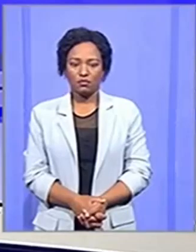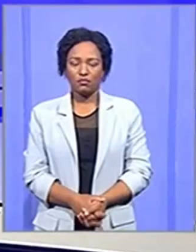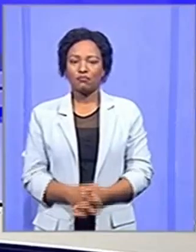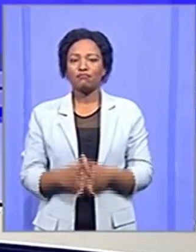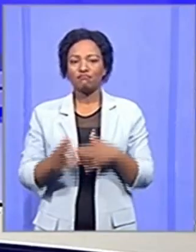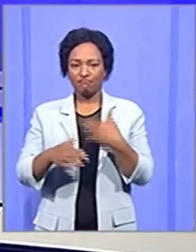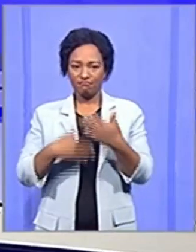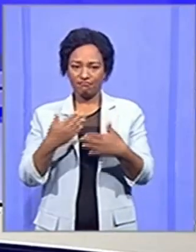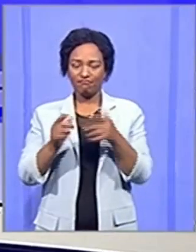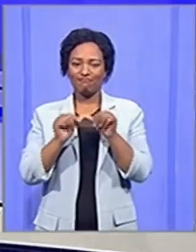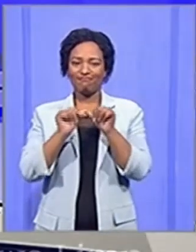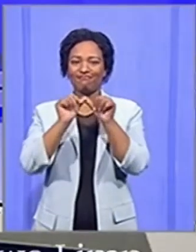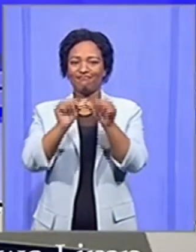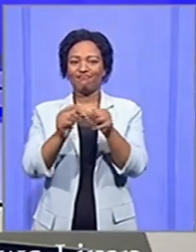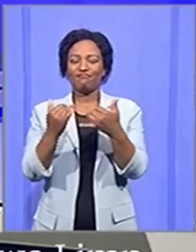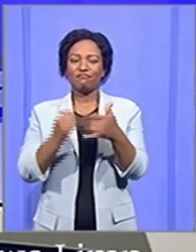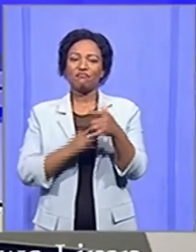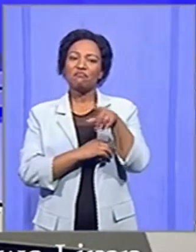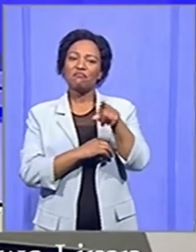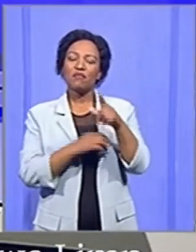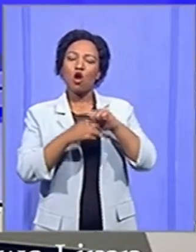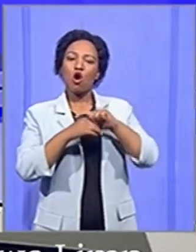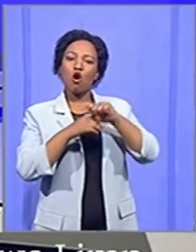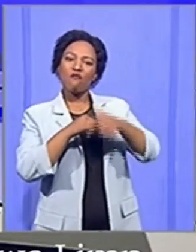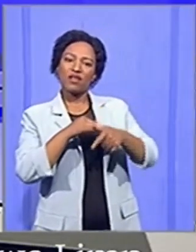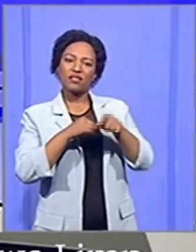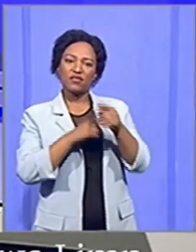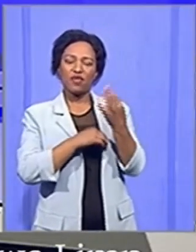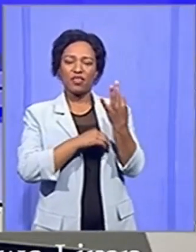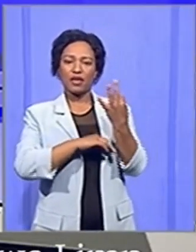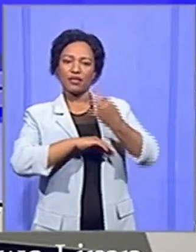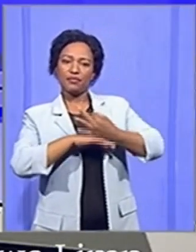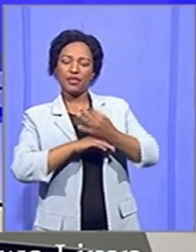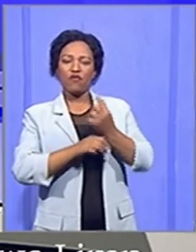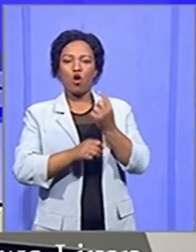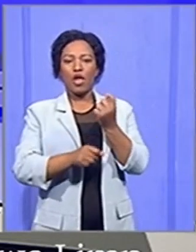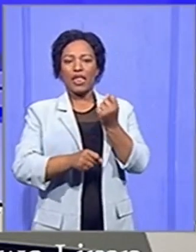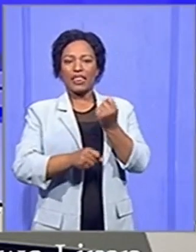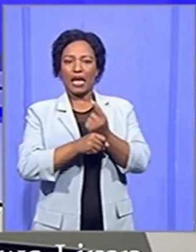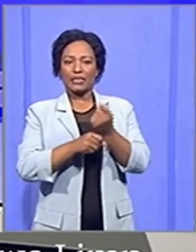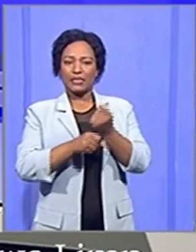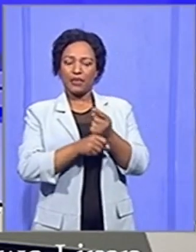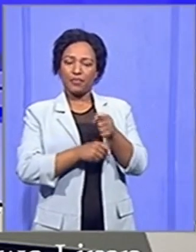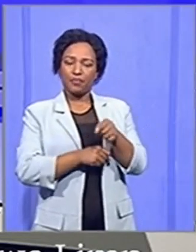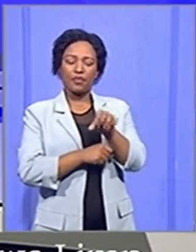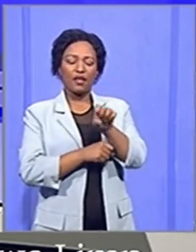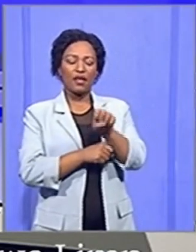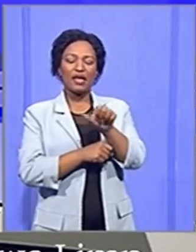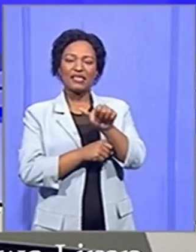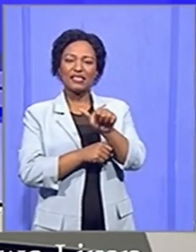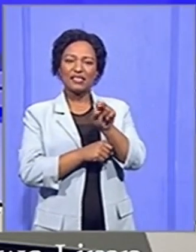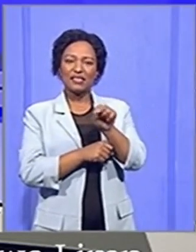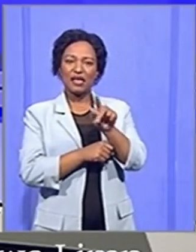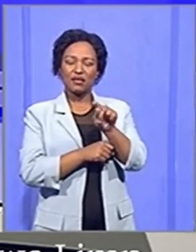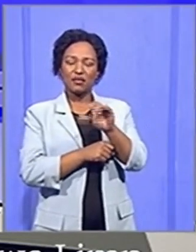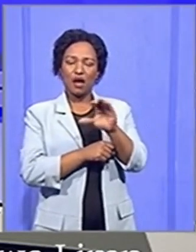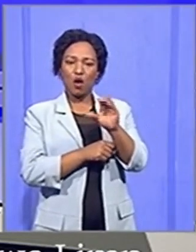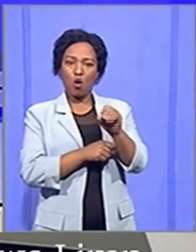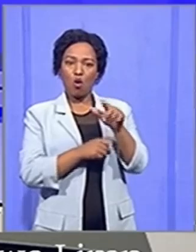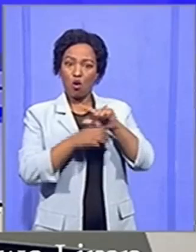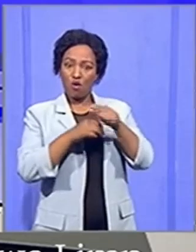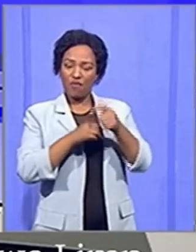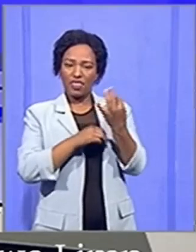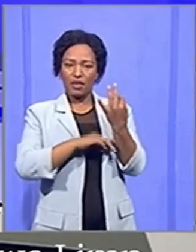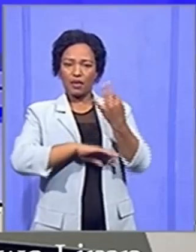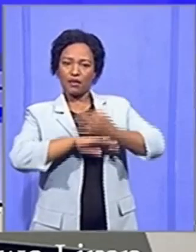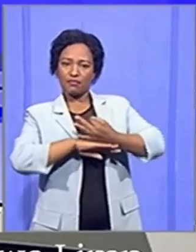Fa re tswela pele conference ya malatsi a le mararo ya mokgatlho wa ditekisi wa Santaco e ikaegileng go atlhatlha mathata a